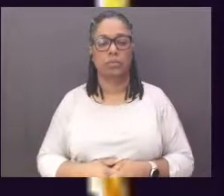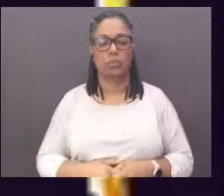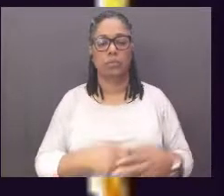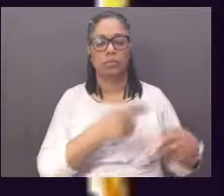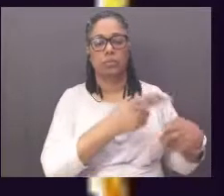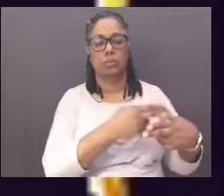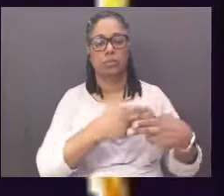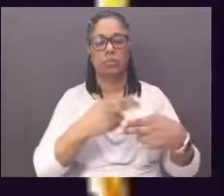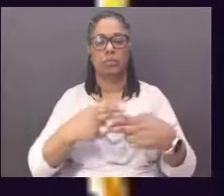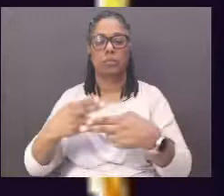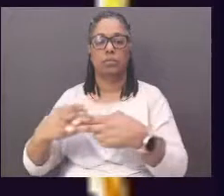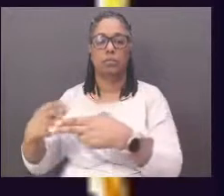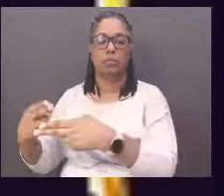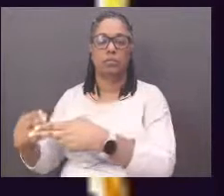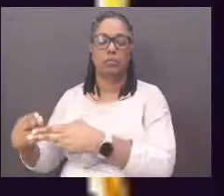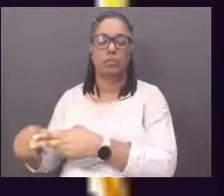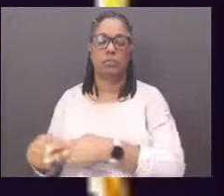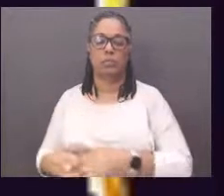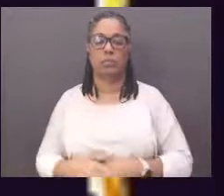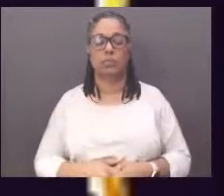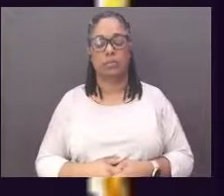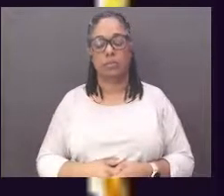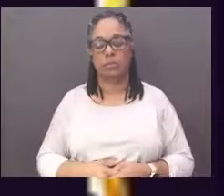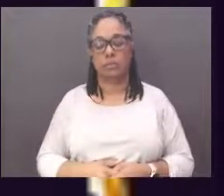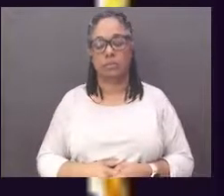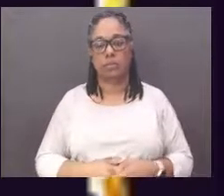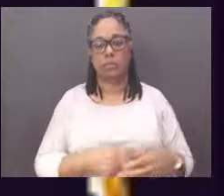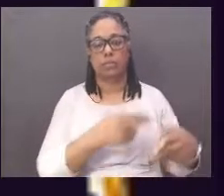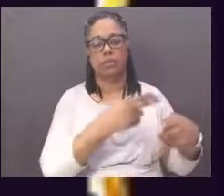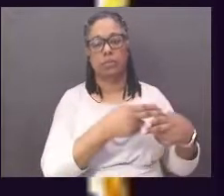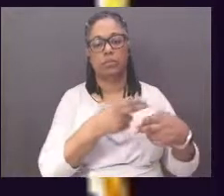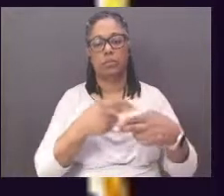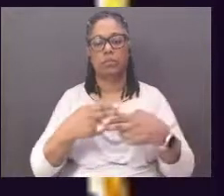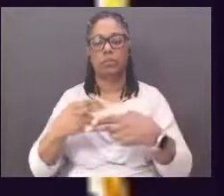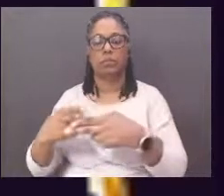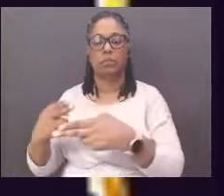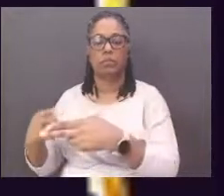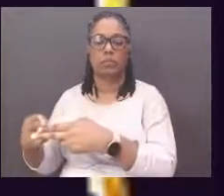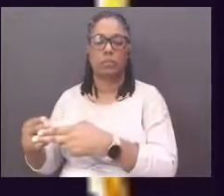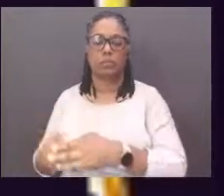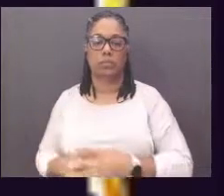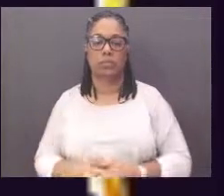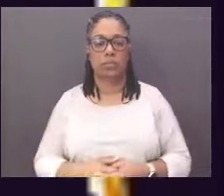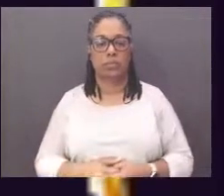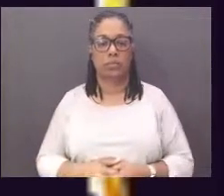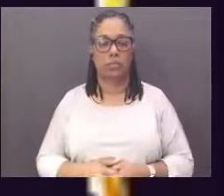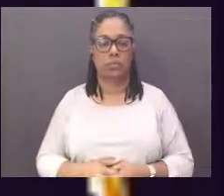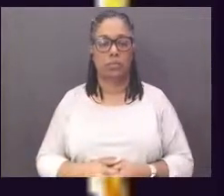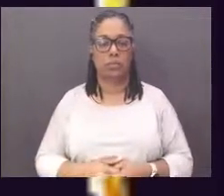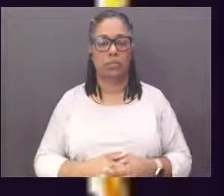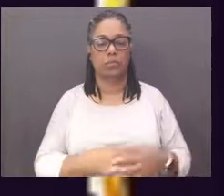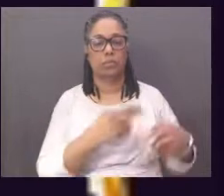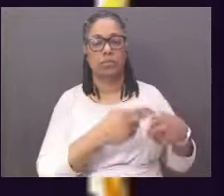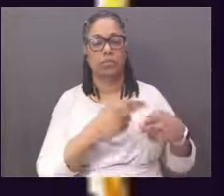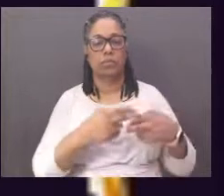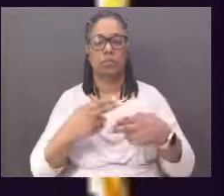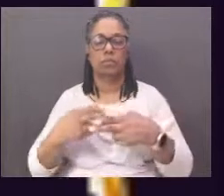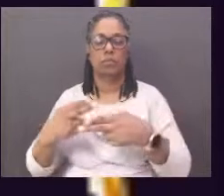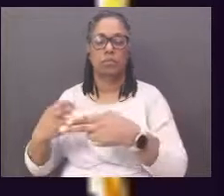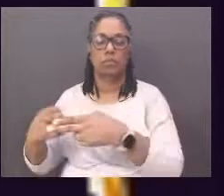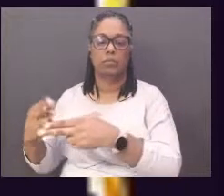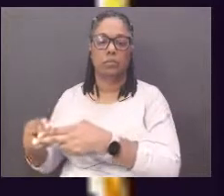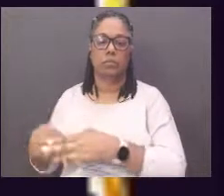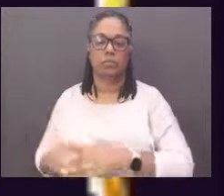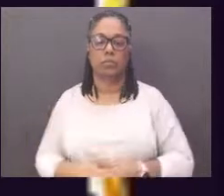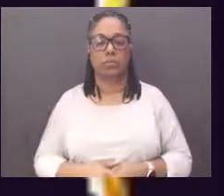Beatty. Pray for Andy Krim that he might continue to recuperate. We want to lift